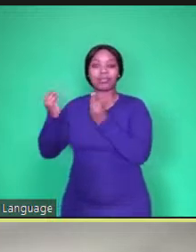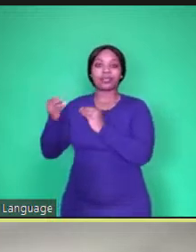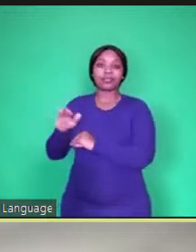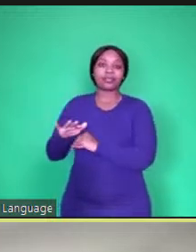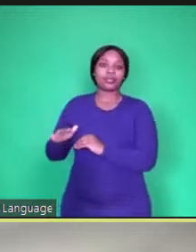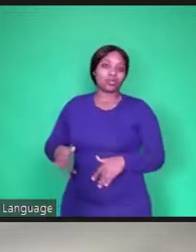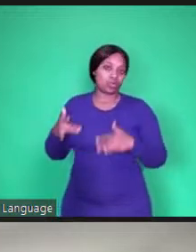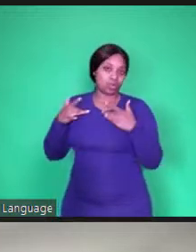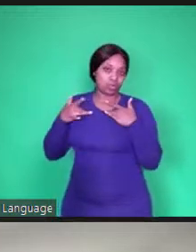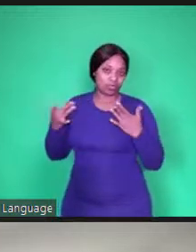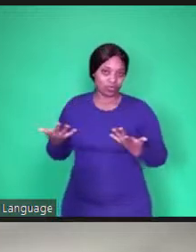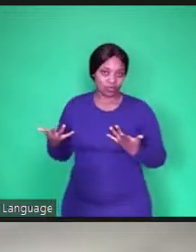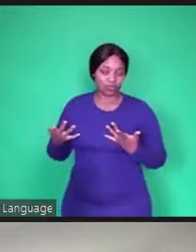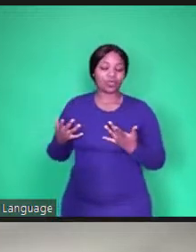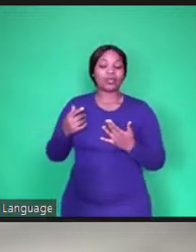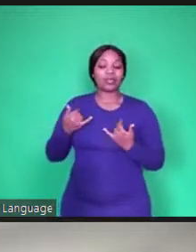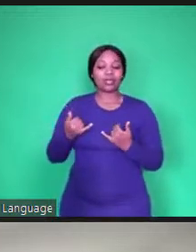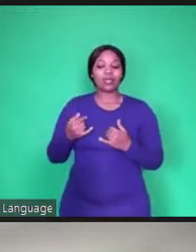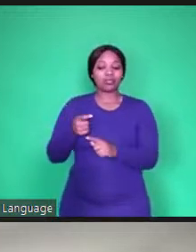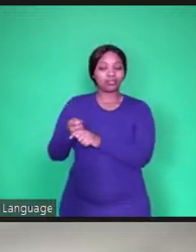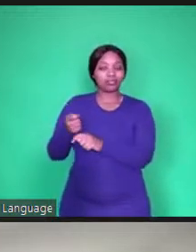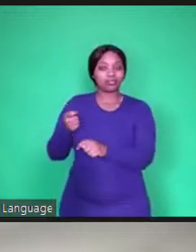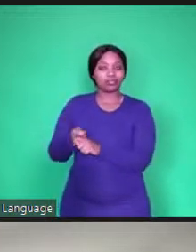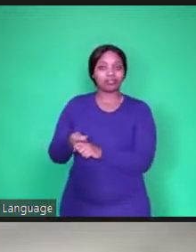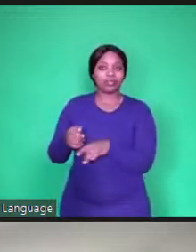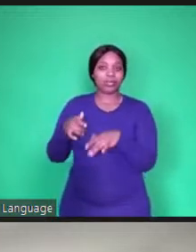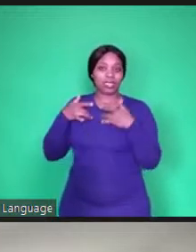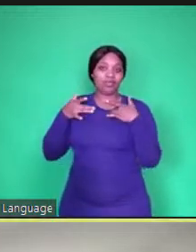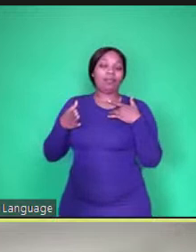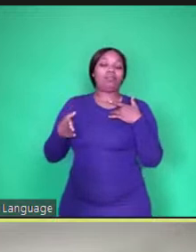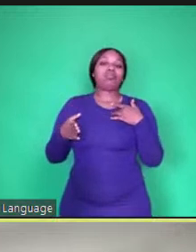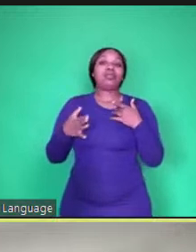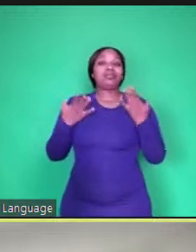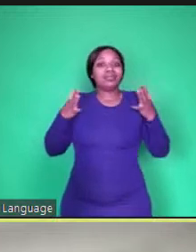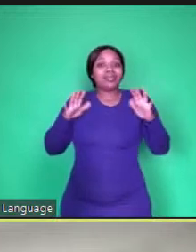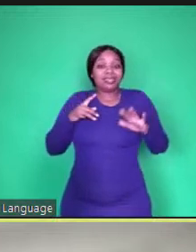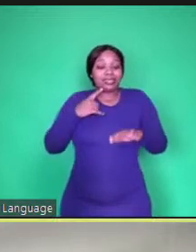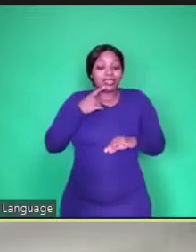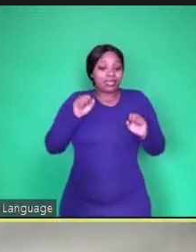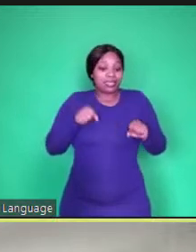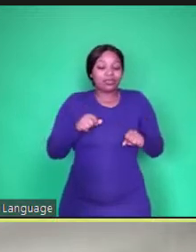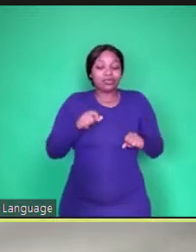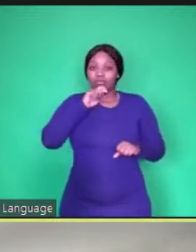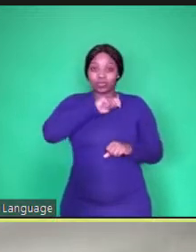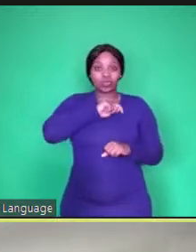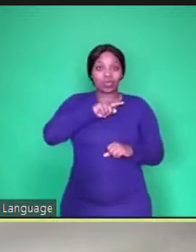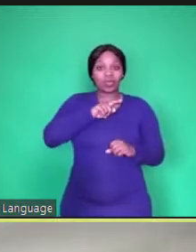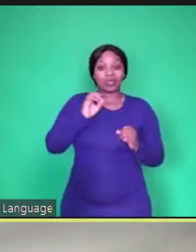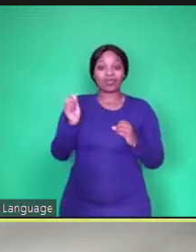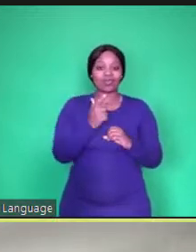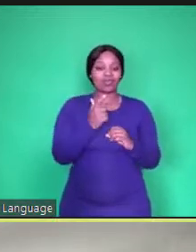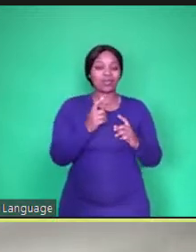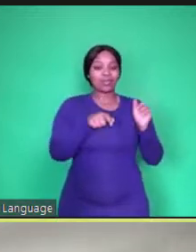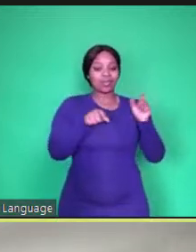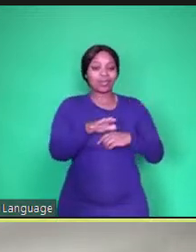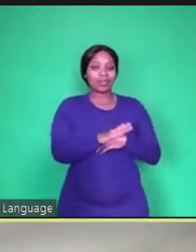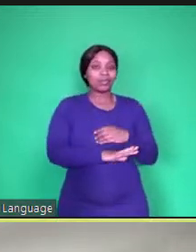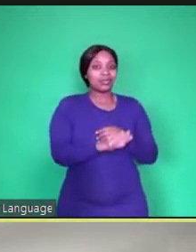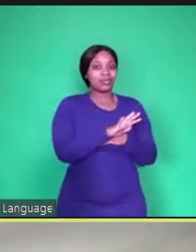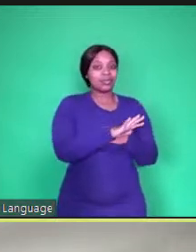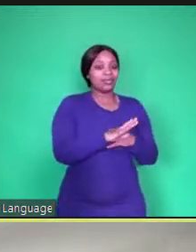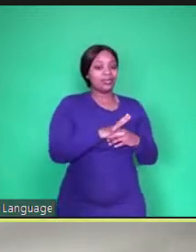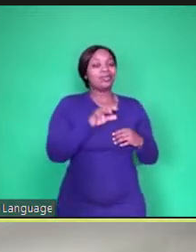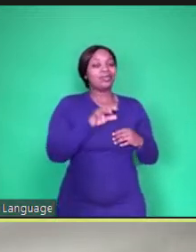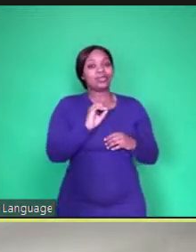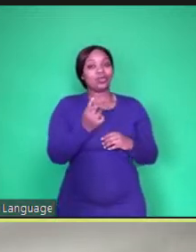in an informal settlement. Having said that, even though it's higher than for the rest of the urban population, it is still only roughly 1